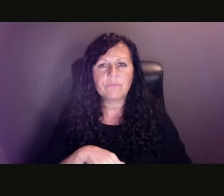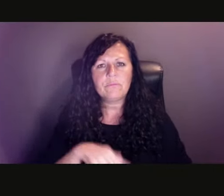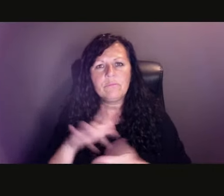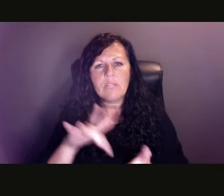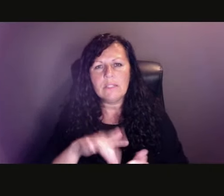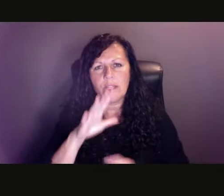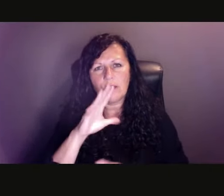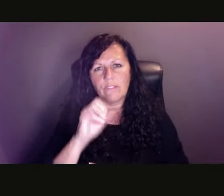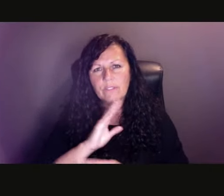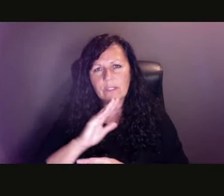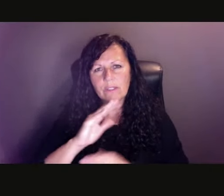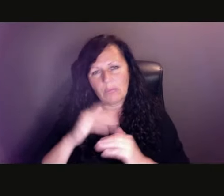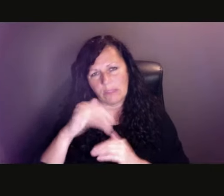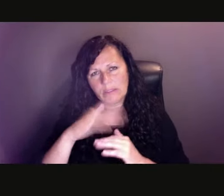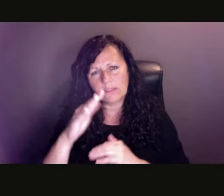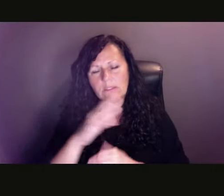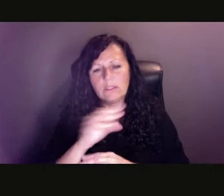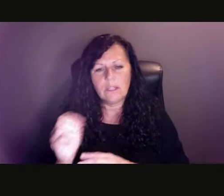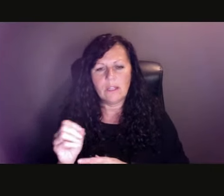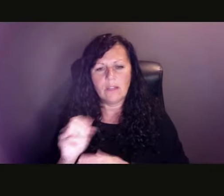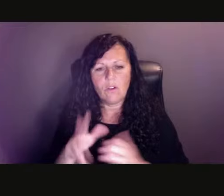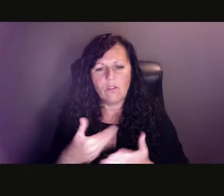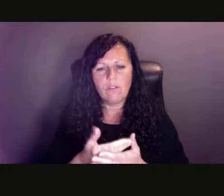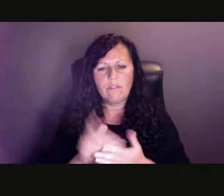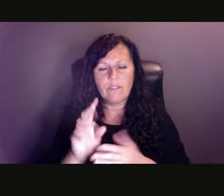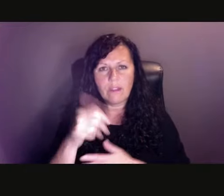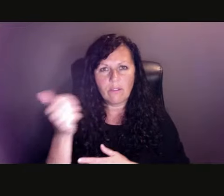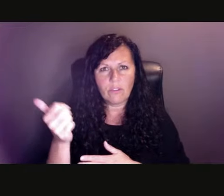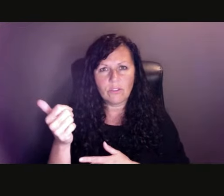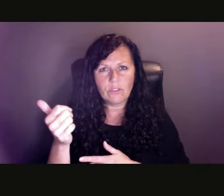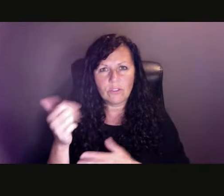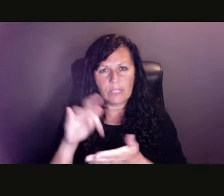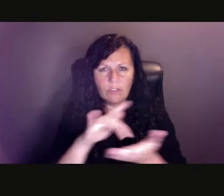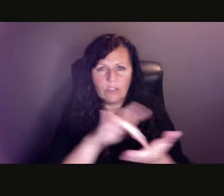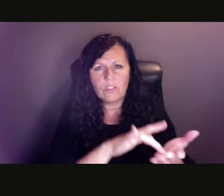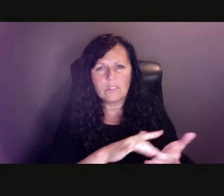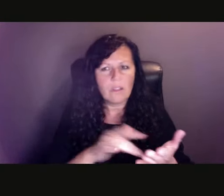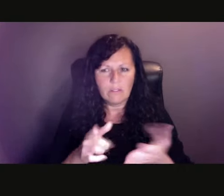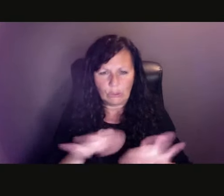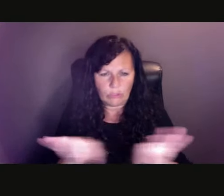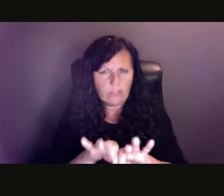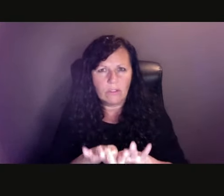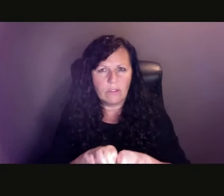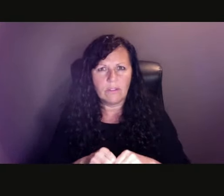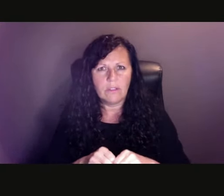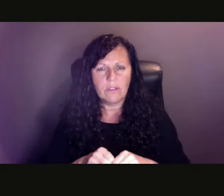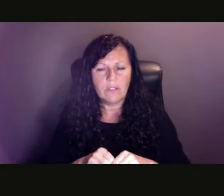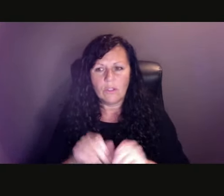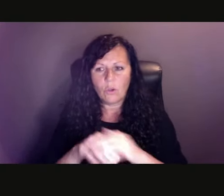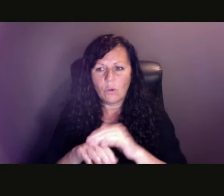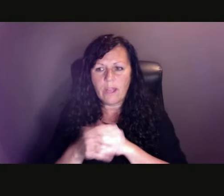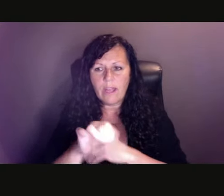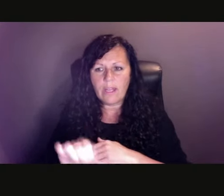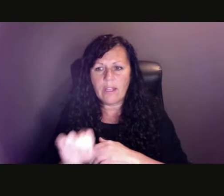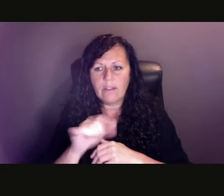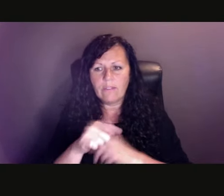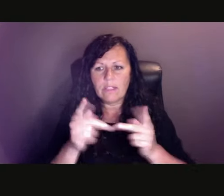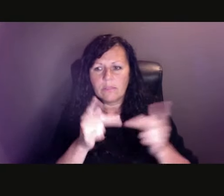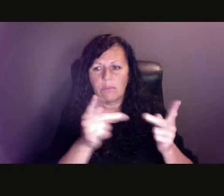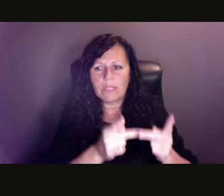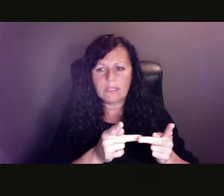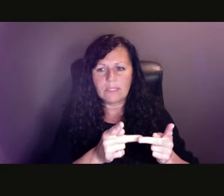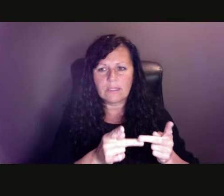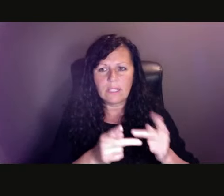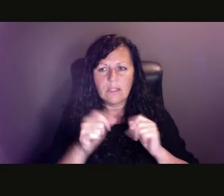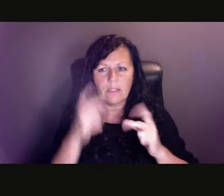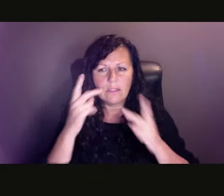and all of the others are critical. They're critical. If you go to any of those places, you will see people thriving there